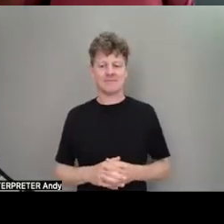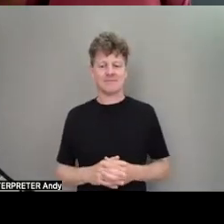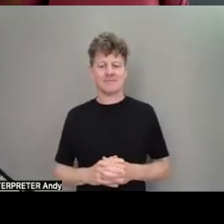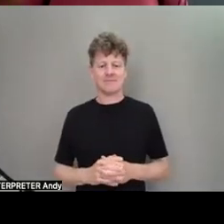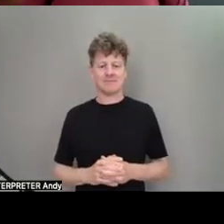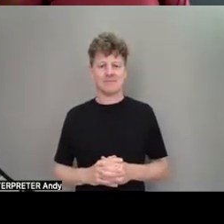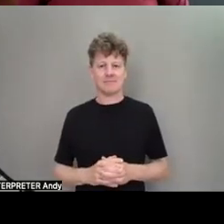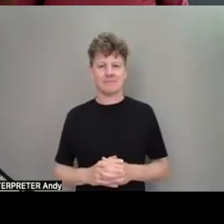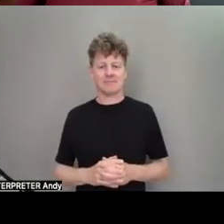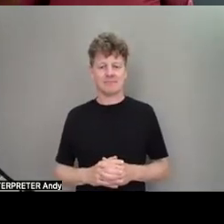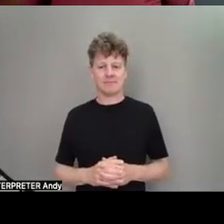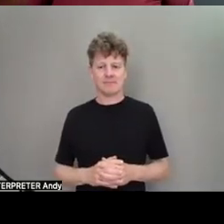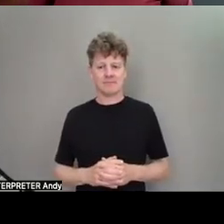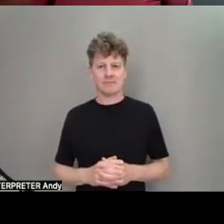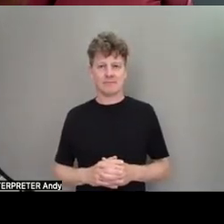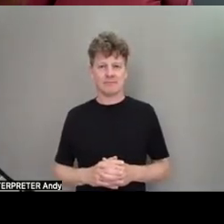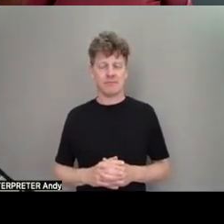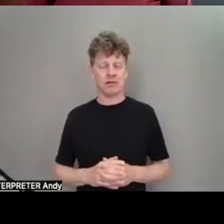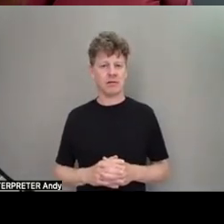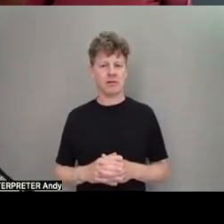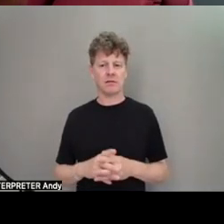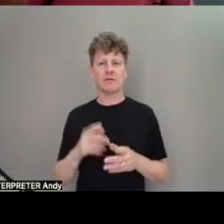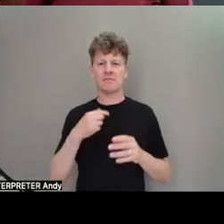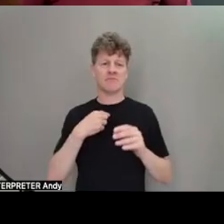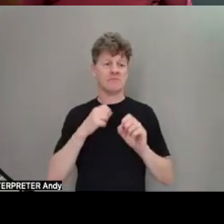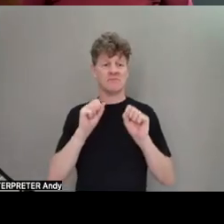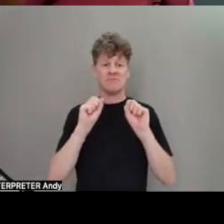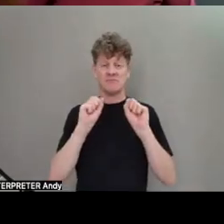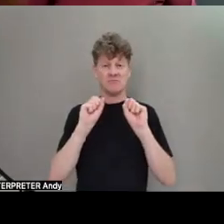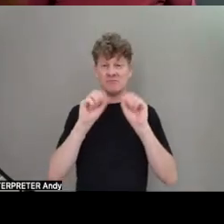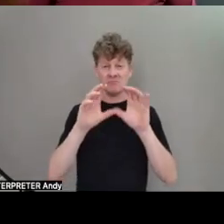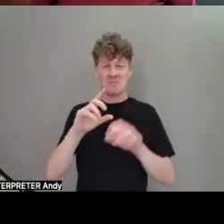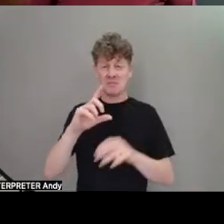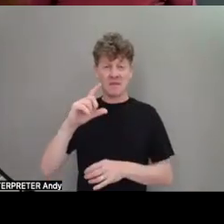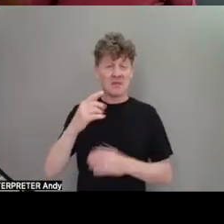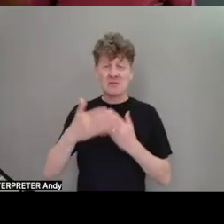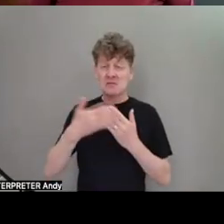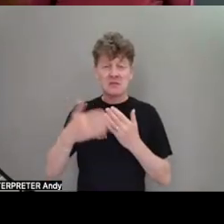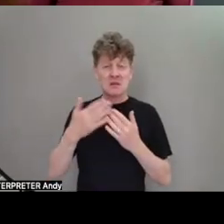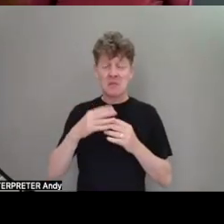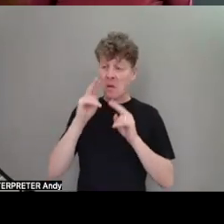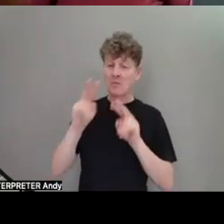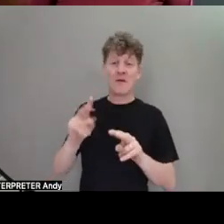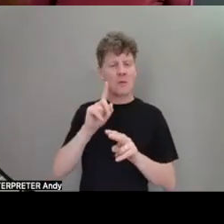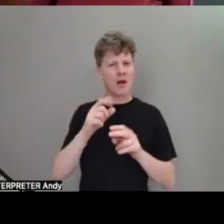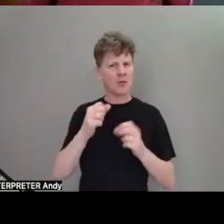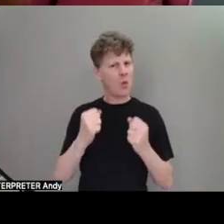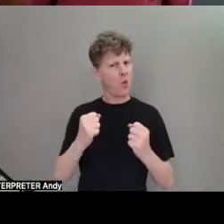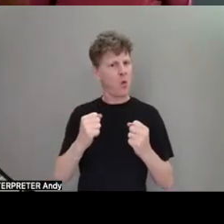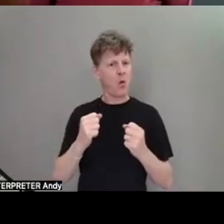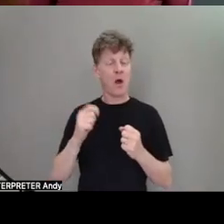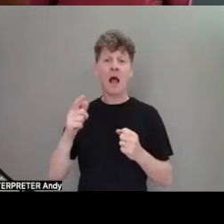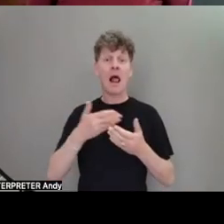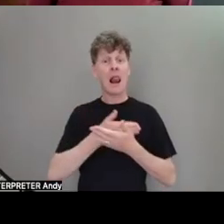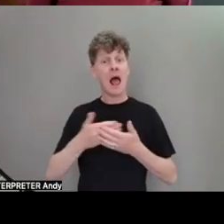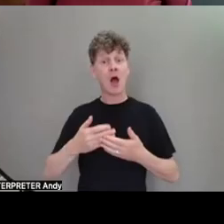So let me start with a simple but powerful observation. Language users retrieve